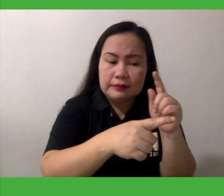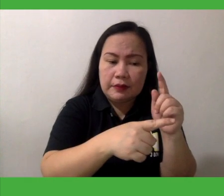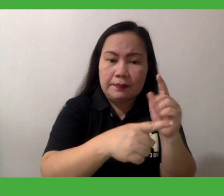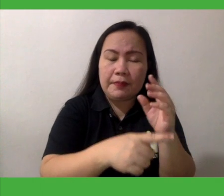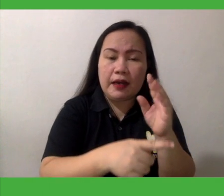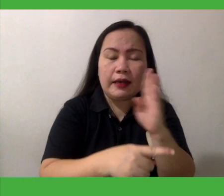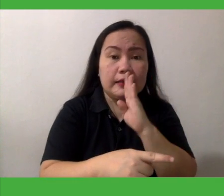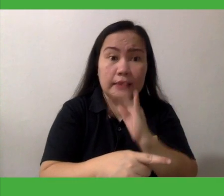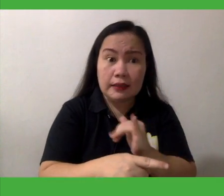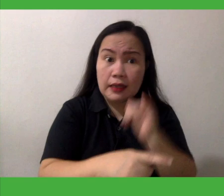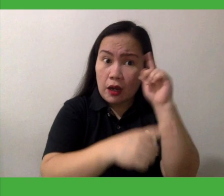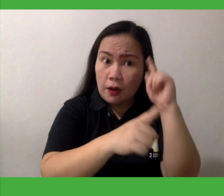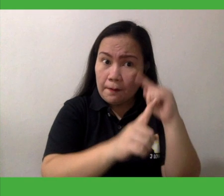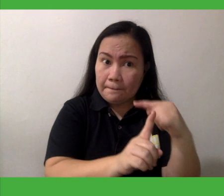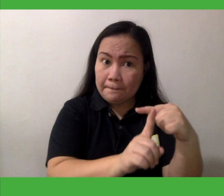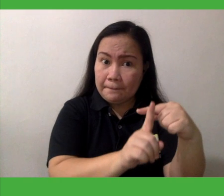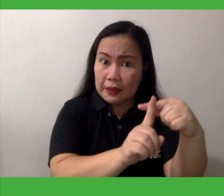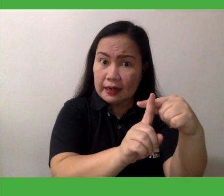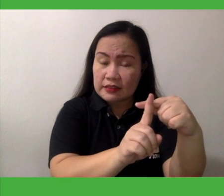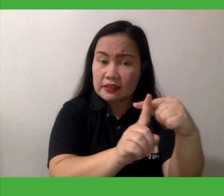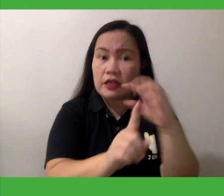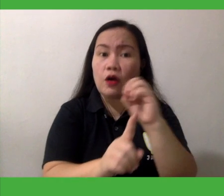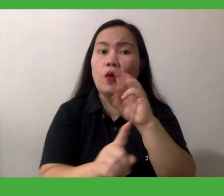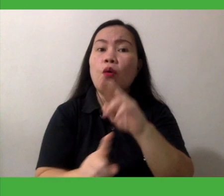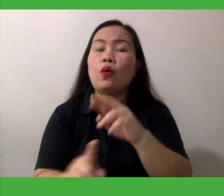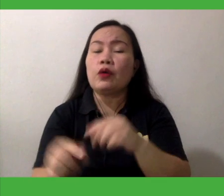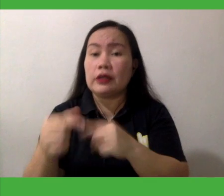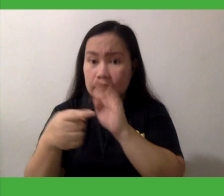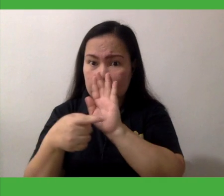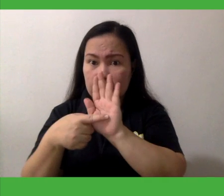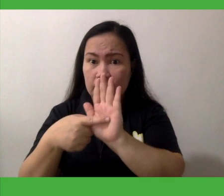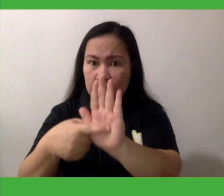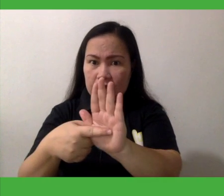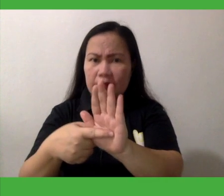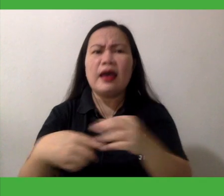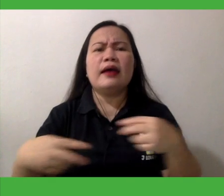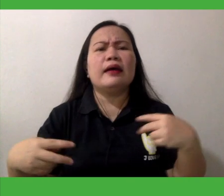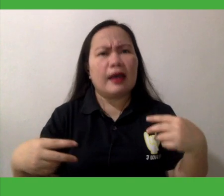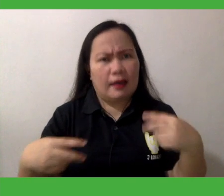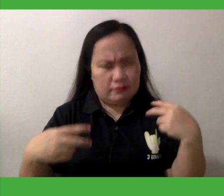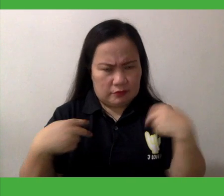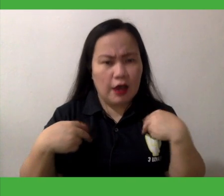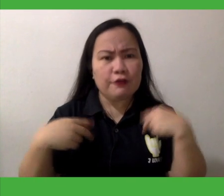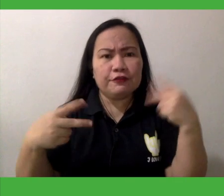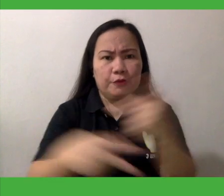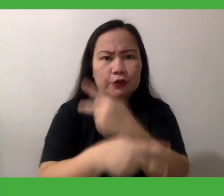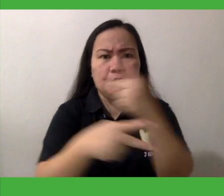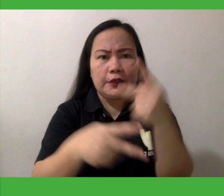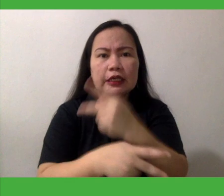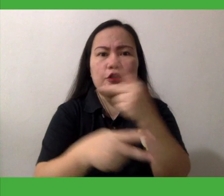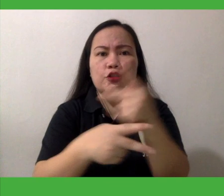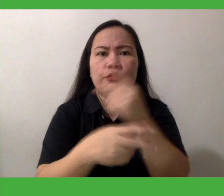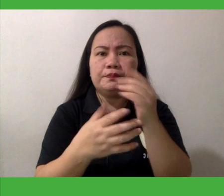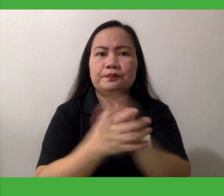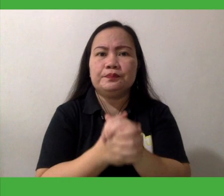pinaghihiwalay ng plus and minus. Meron ba tayong multiplication dito? Yes, meron namang multiplication